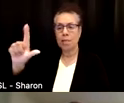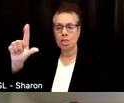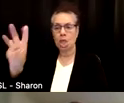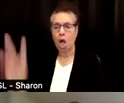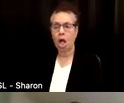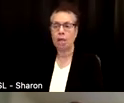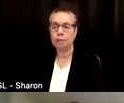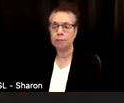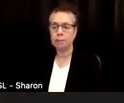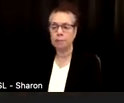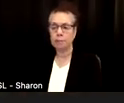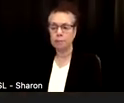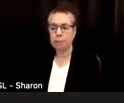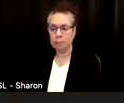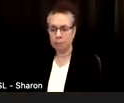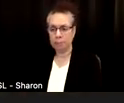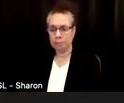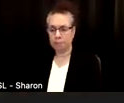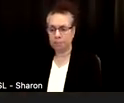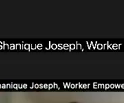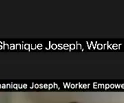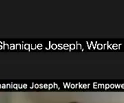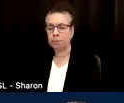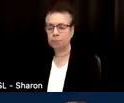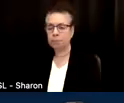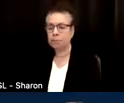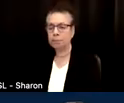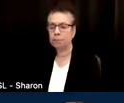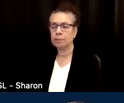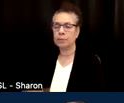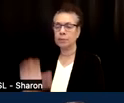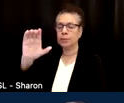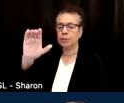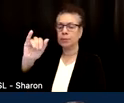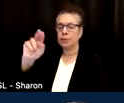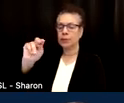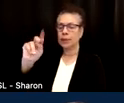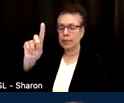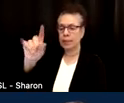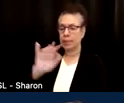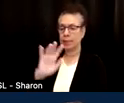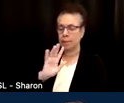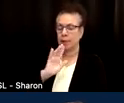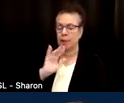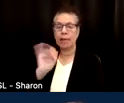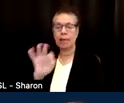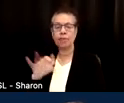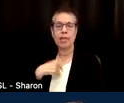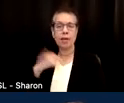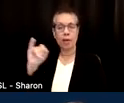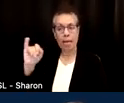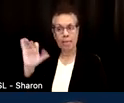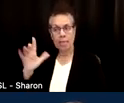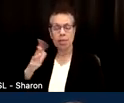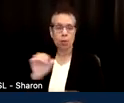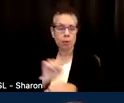And in that case, Jody, if they have a question regarding whether they're an independent contractor under mass law, then they are more than welcome to also